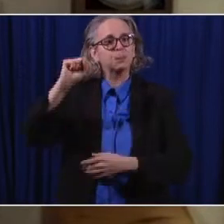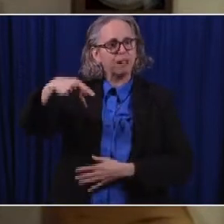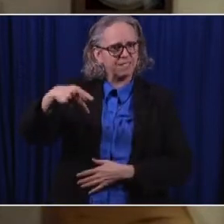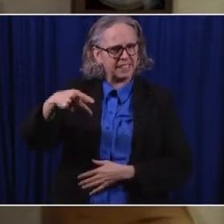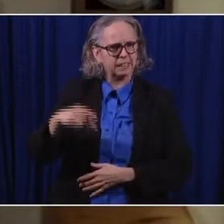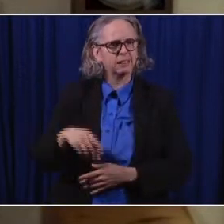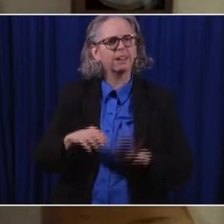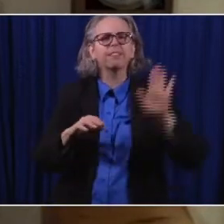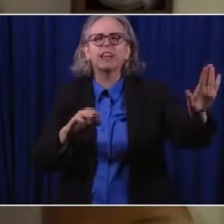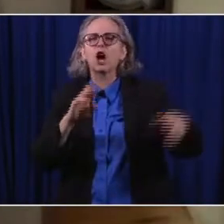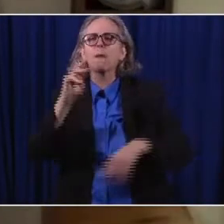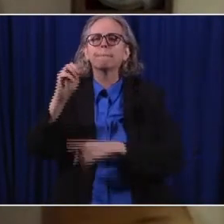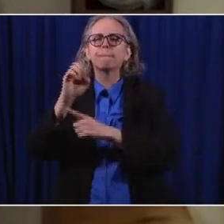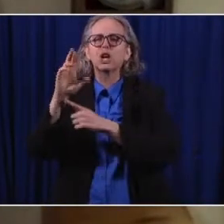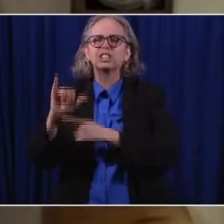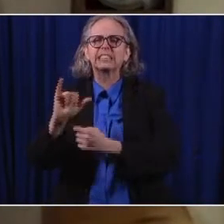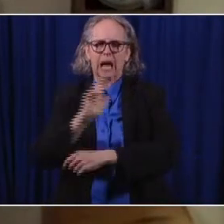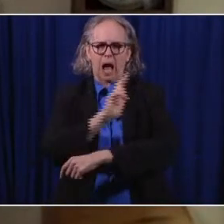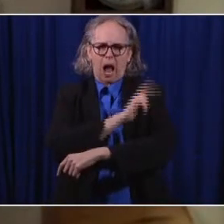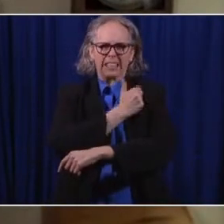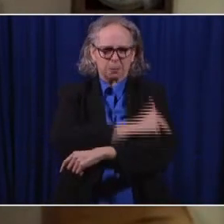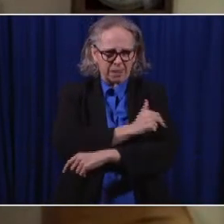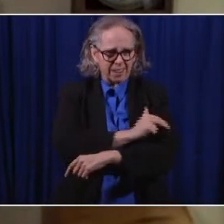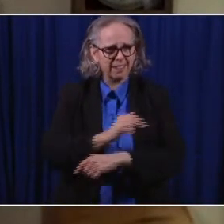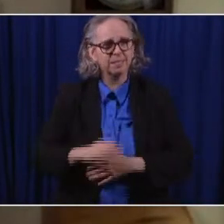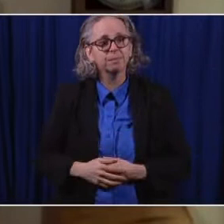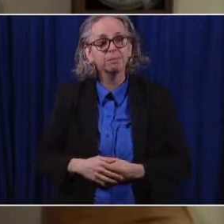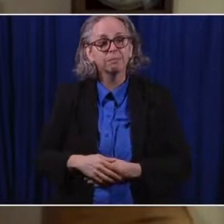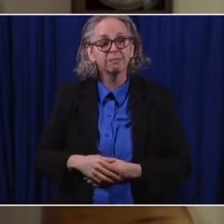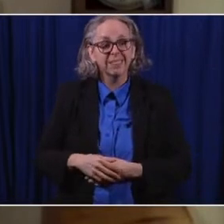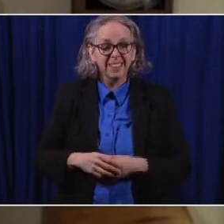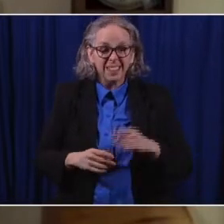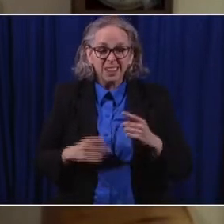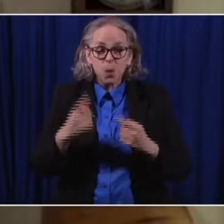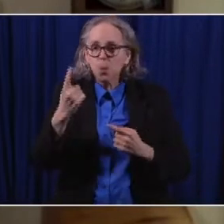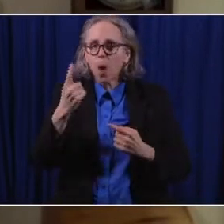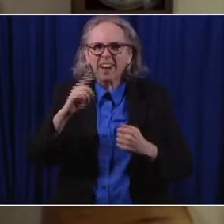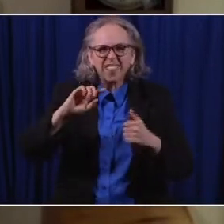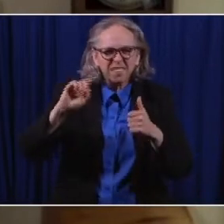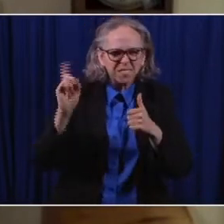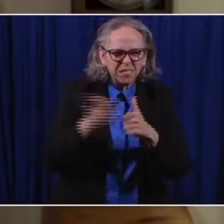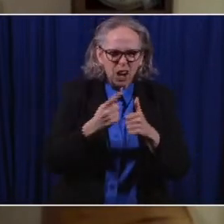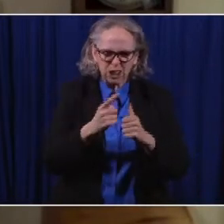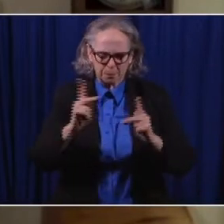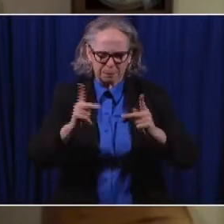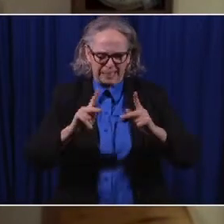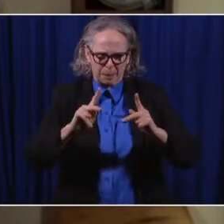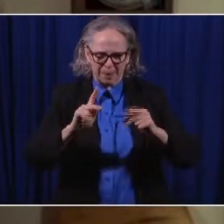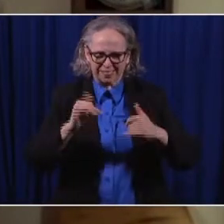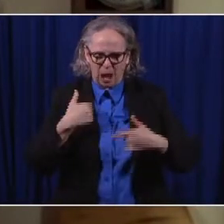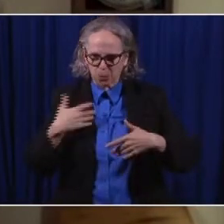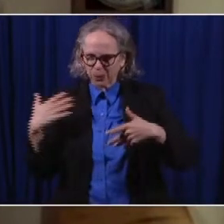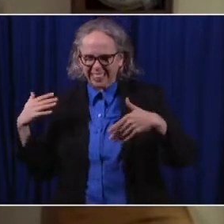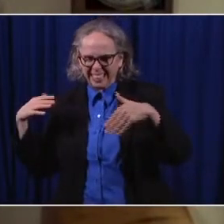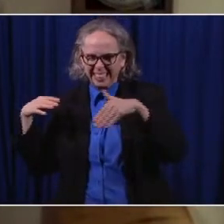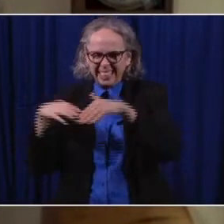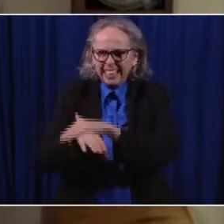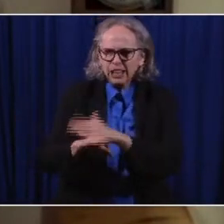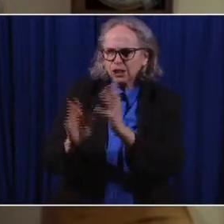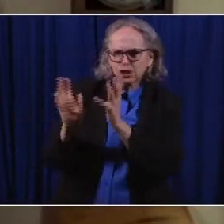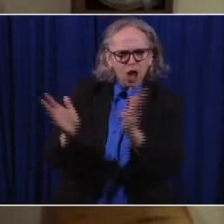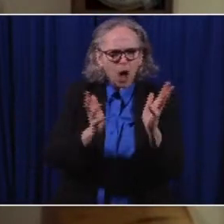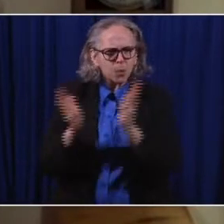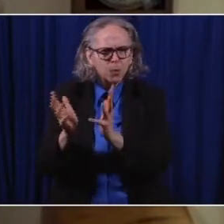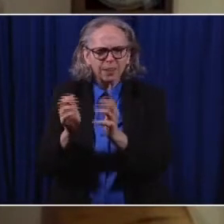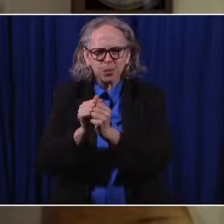the first individuals, we had the opportunity to talk to a moment ago, was Casey Gardner.